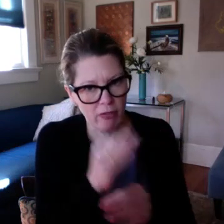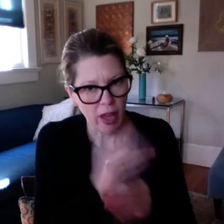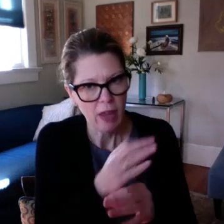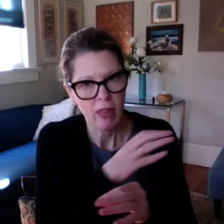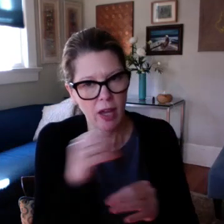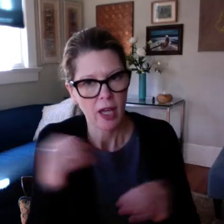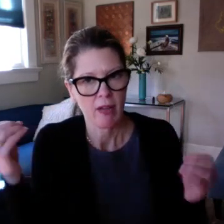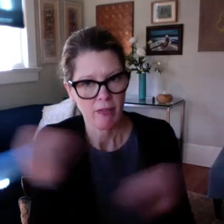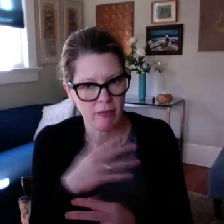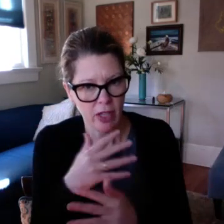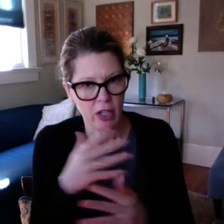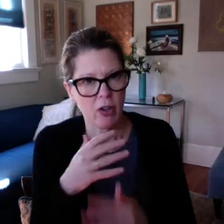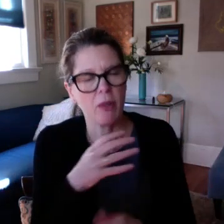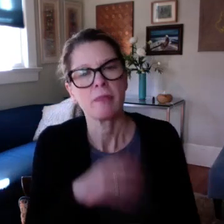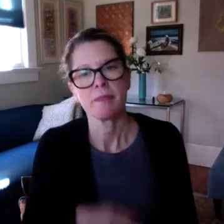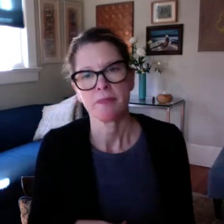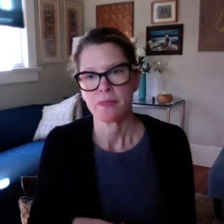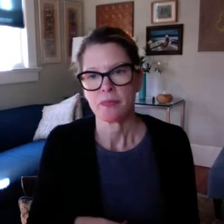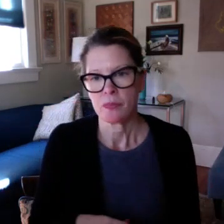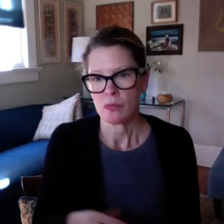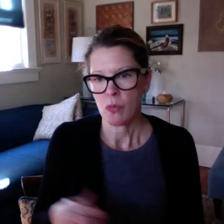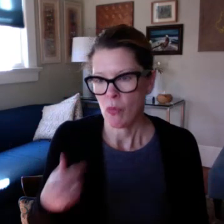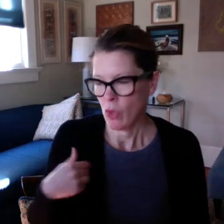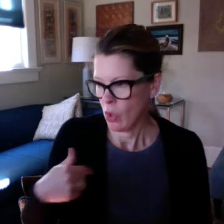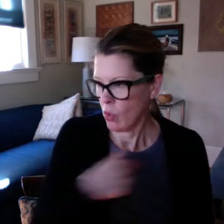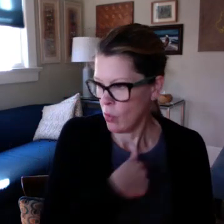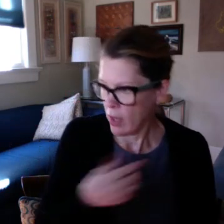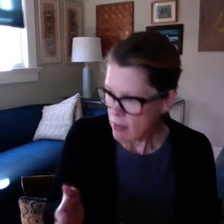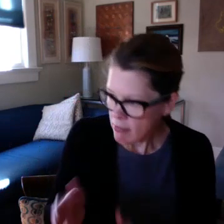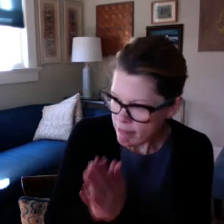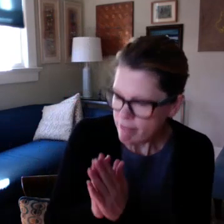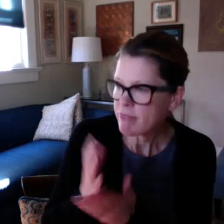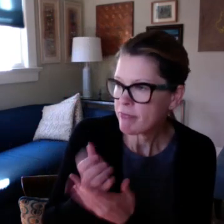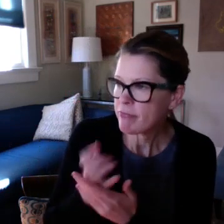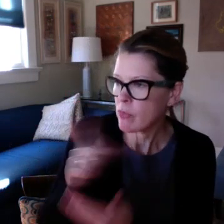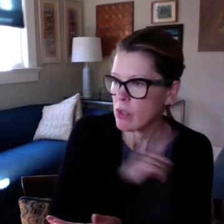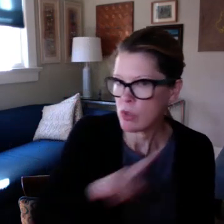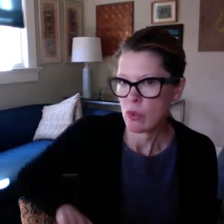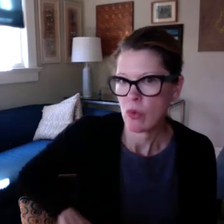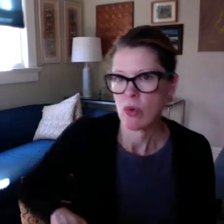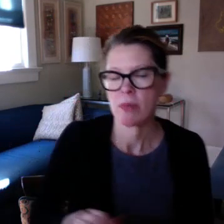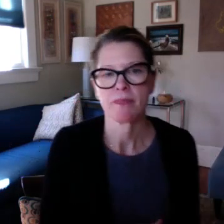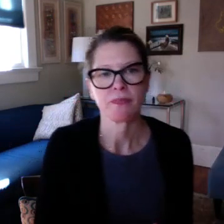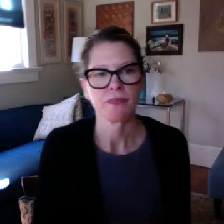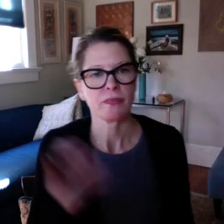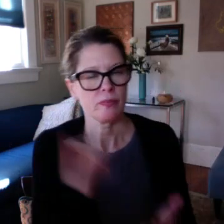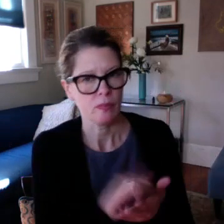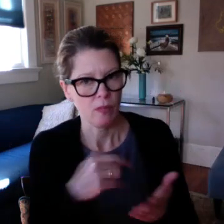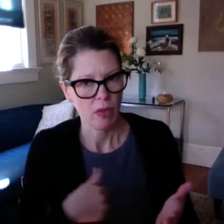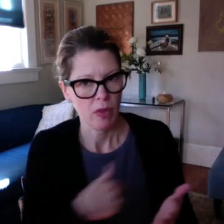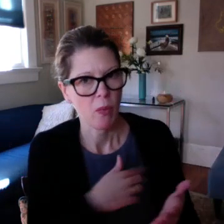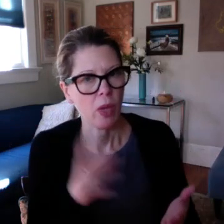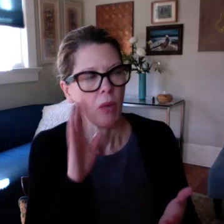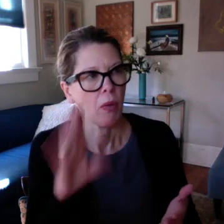great judgment seat of Christ. We entreat you, O Lord, that we may be bound together by